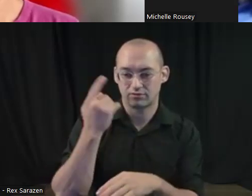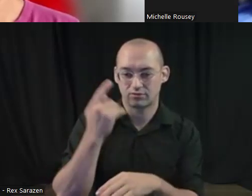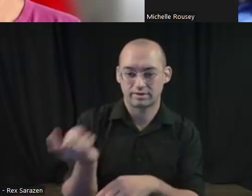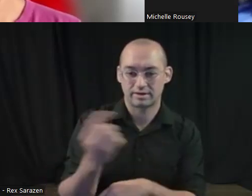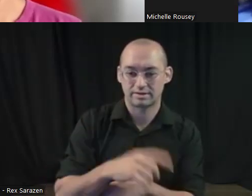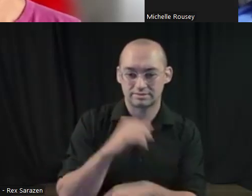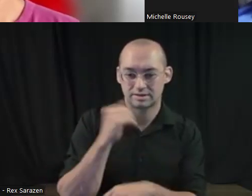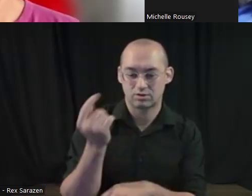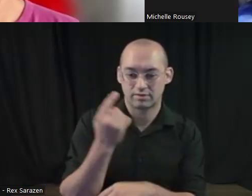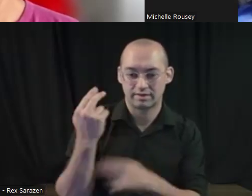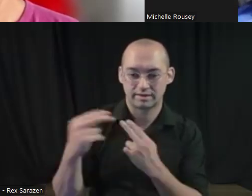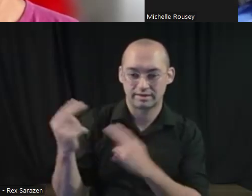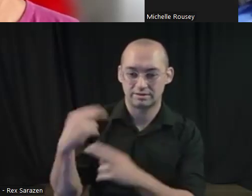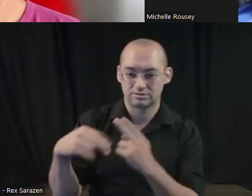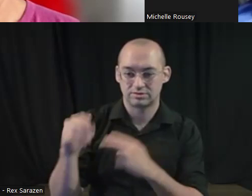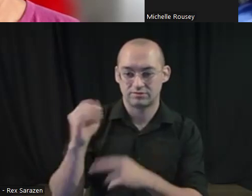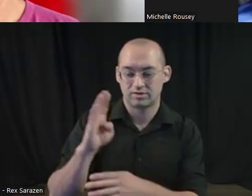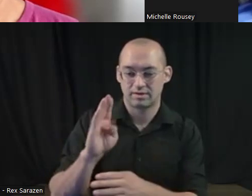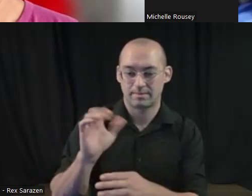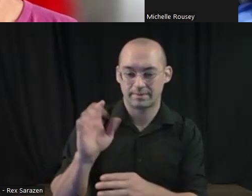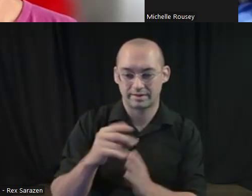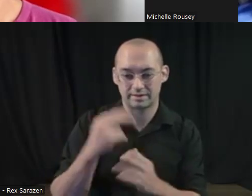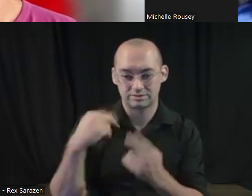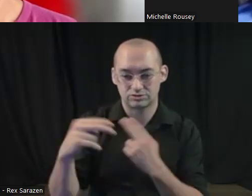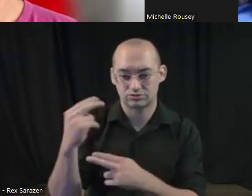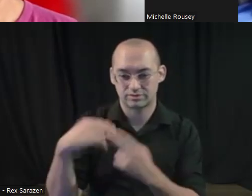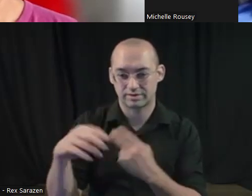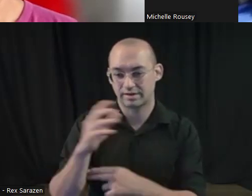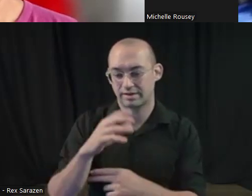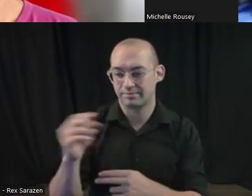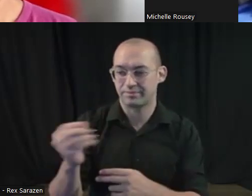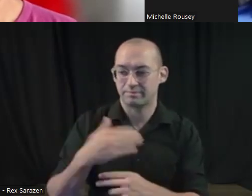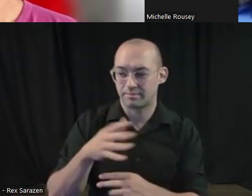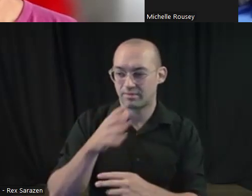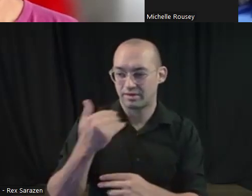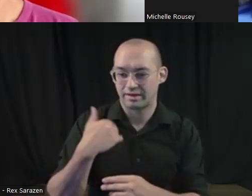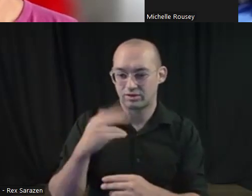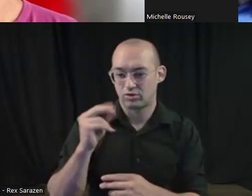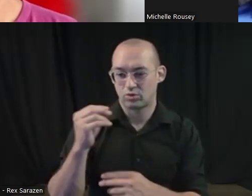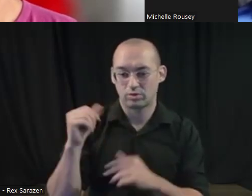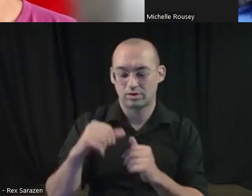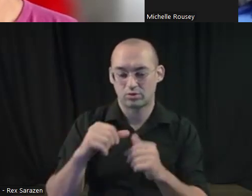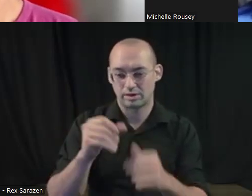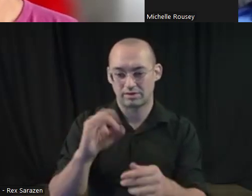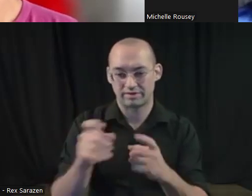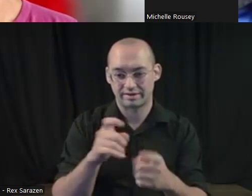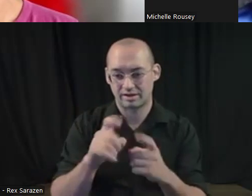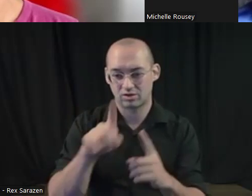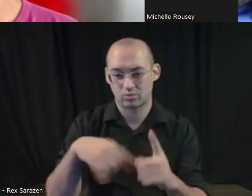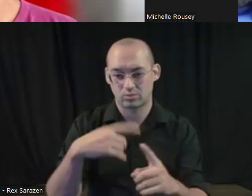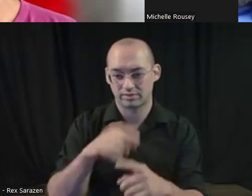back history, but legalese. My mother has had no continuity of care as she ages because of managed care's